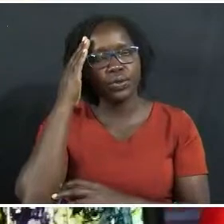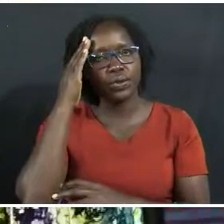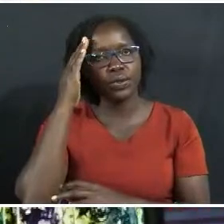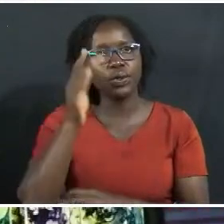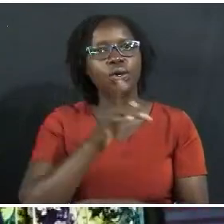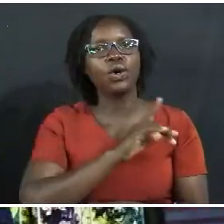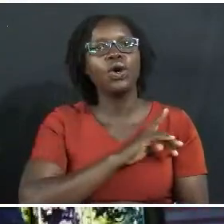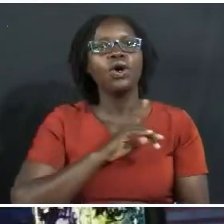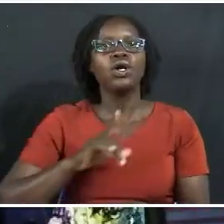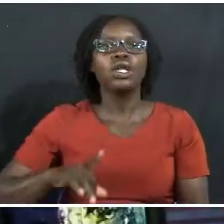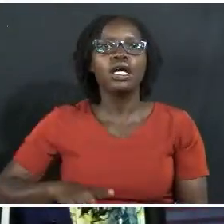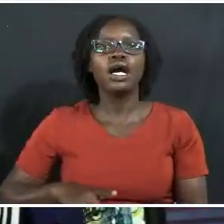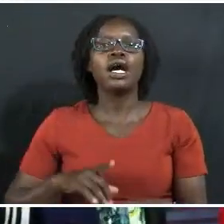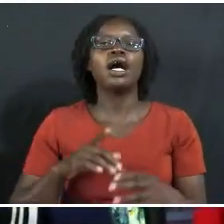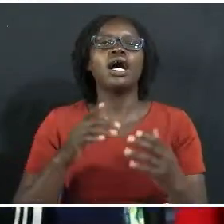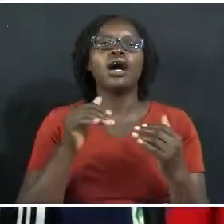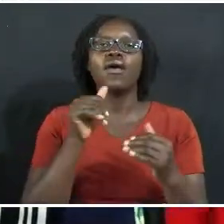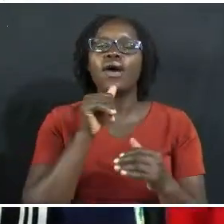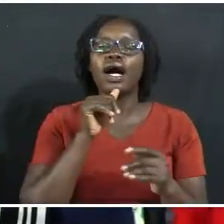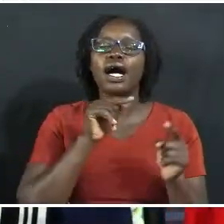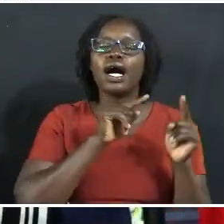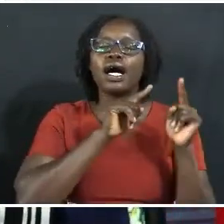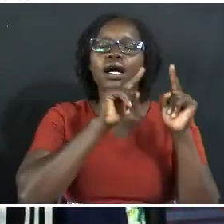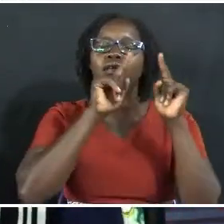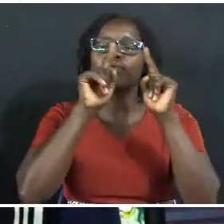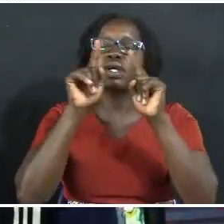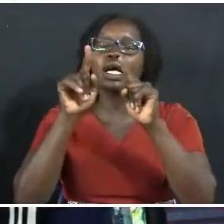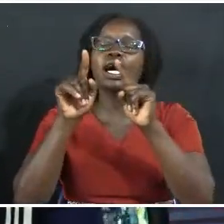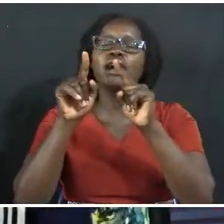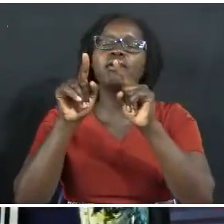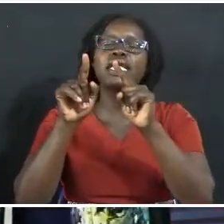Come. Come on to me.